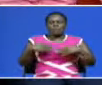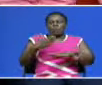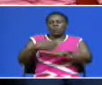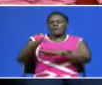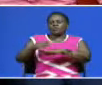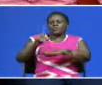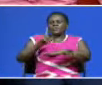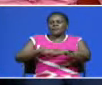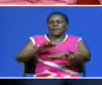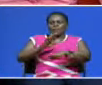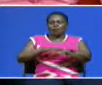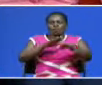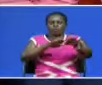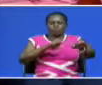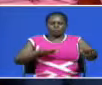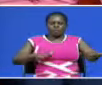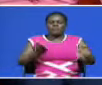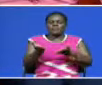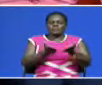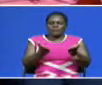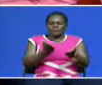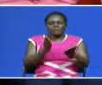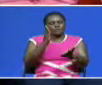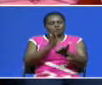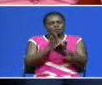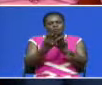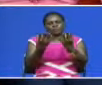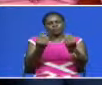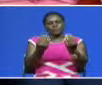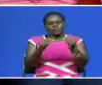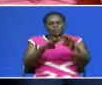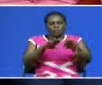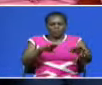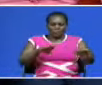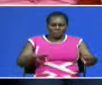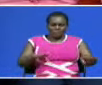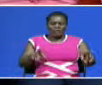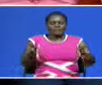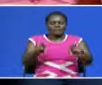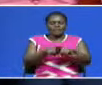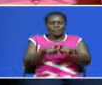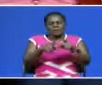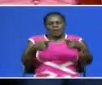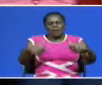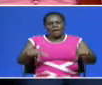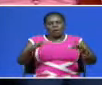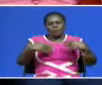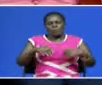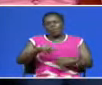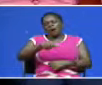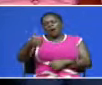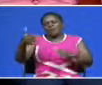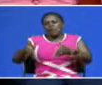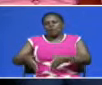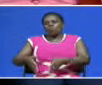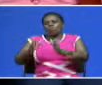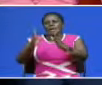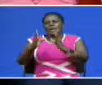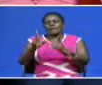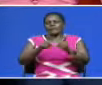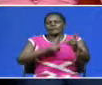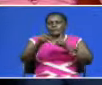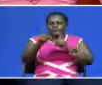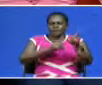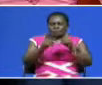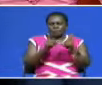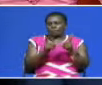unending traffic jams. Now, the service, apart from easing congestion, is now giving Nairobians an alternative to road transport.